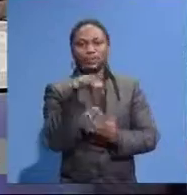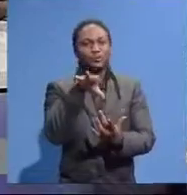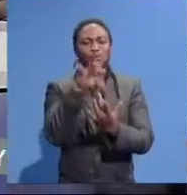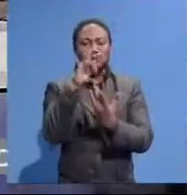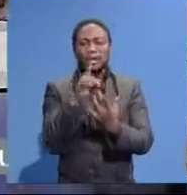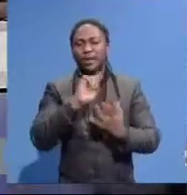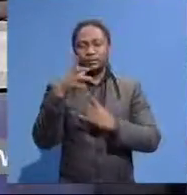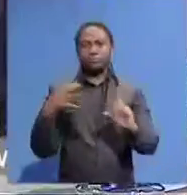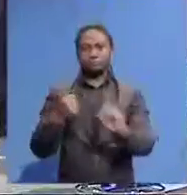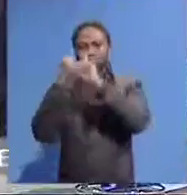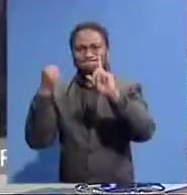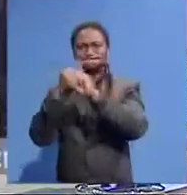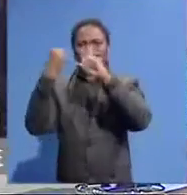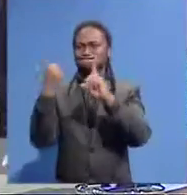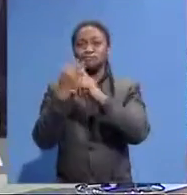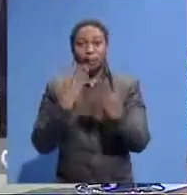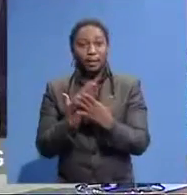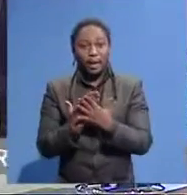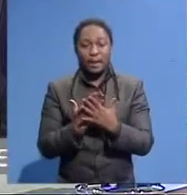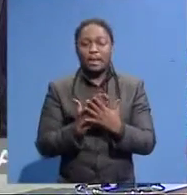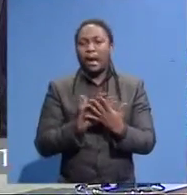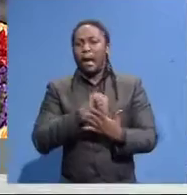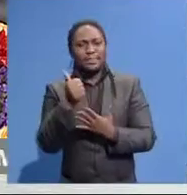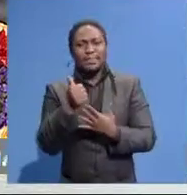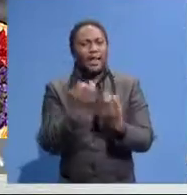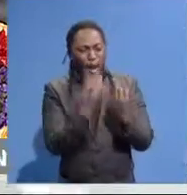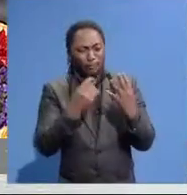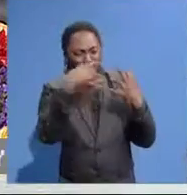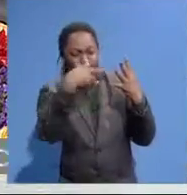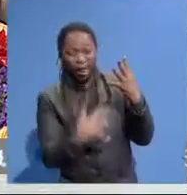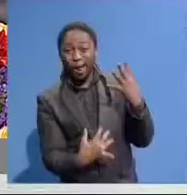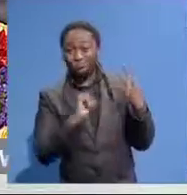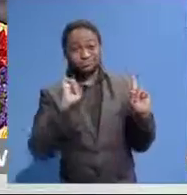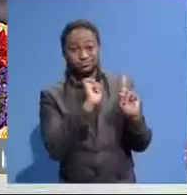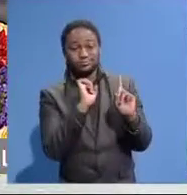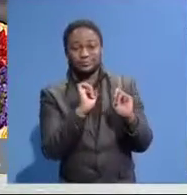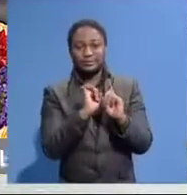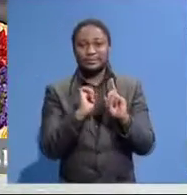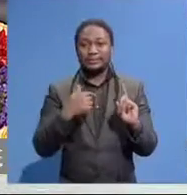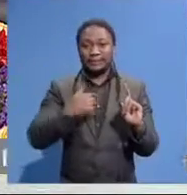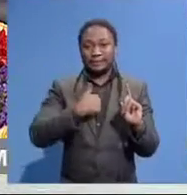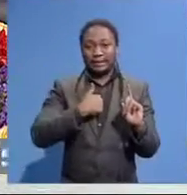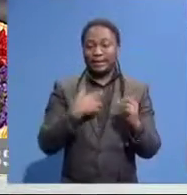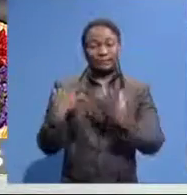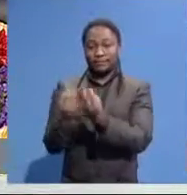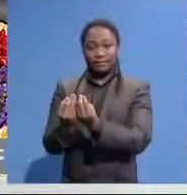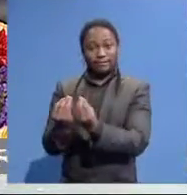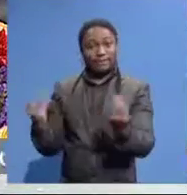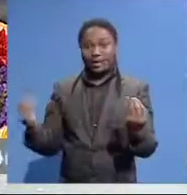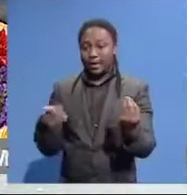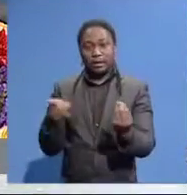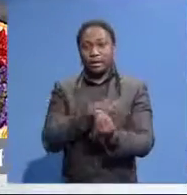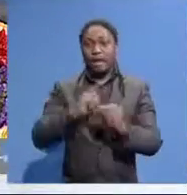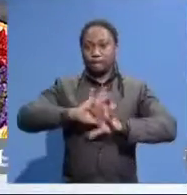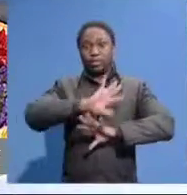revolutionary and take that a bit further. But I agree with what he's saying. I'm raising two children. They see everything as beautiful